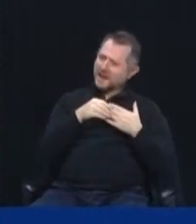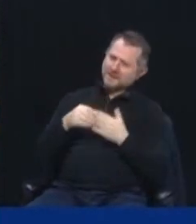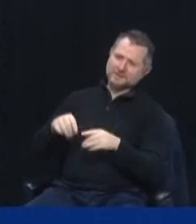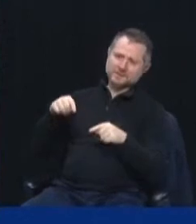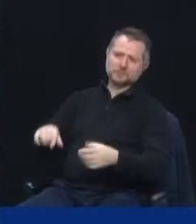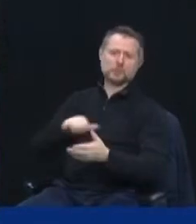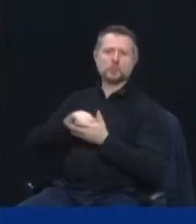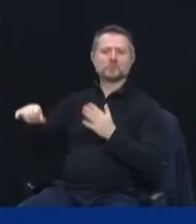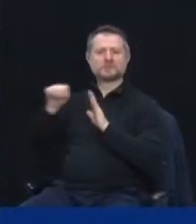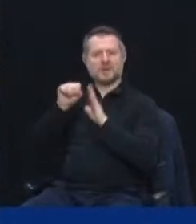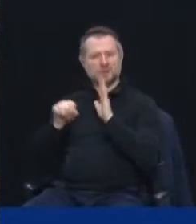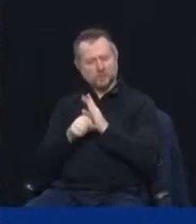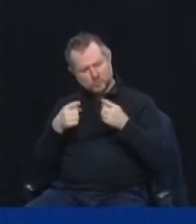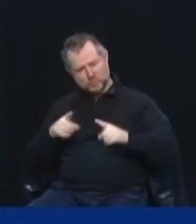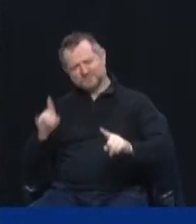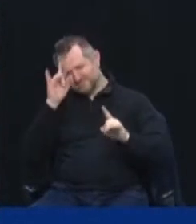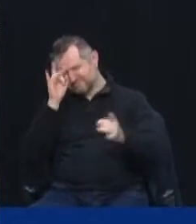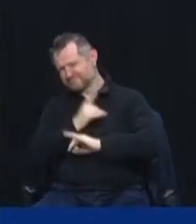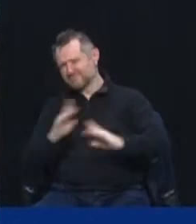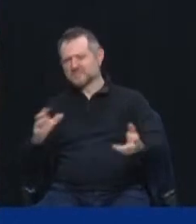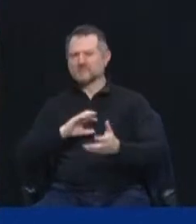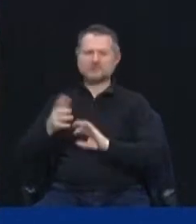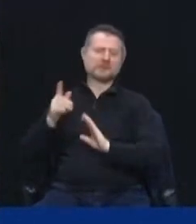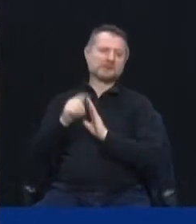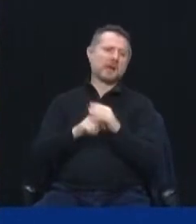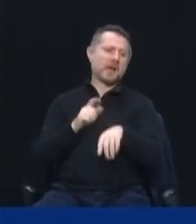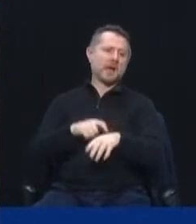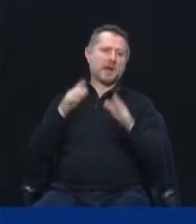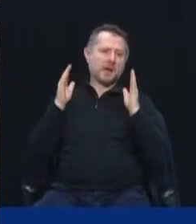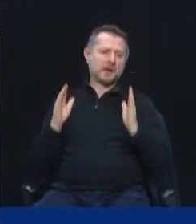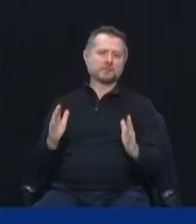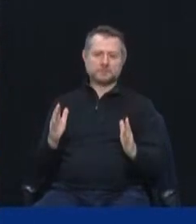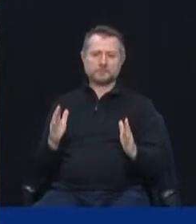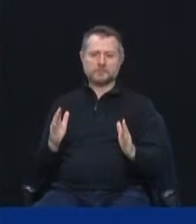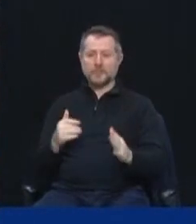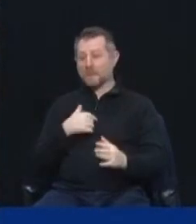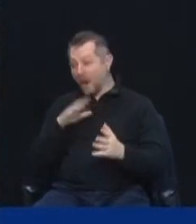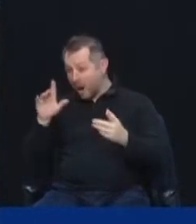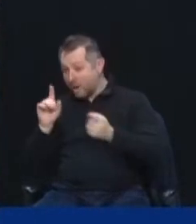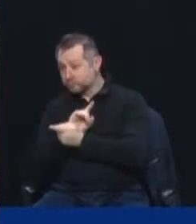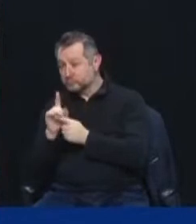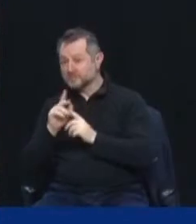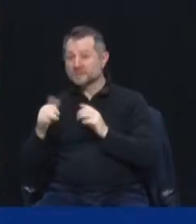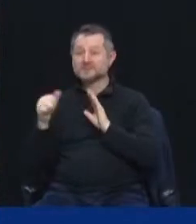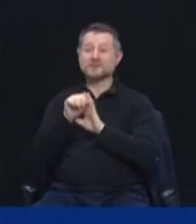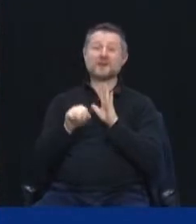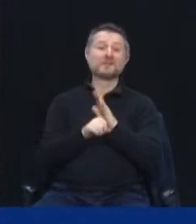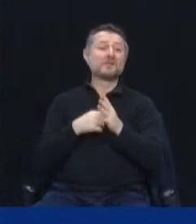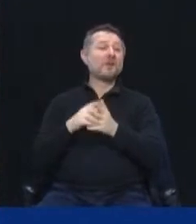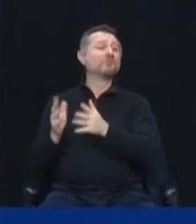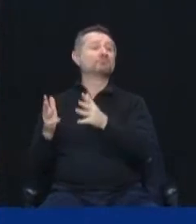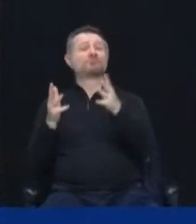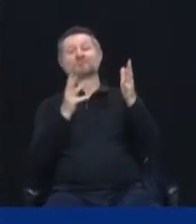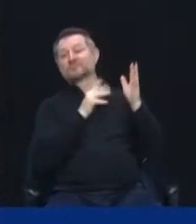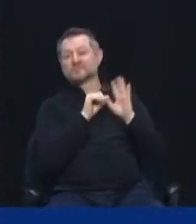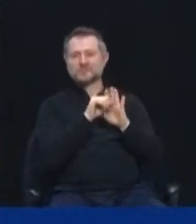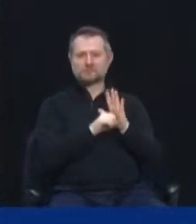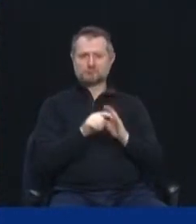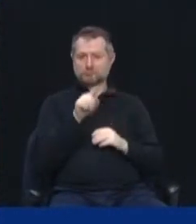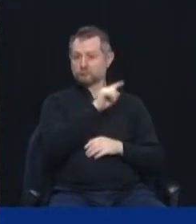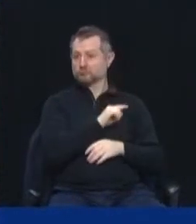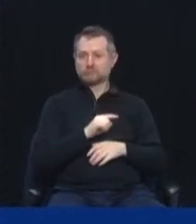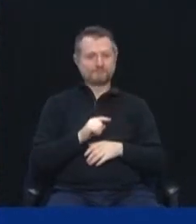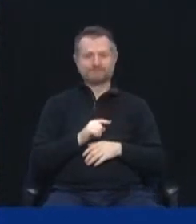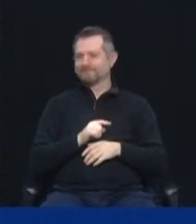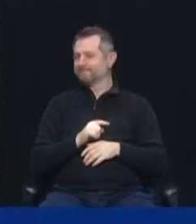of its darkest hours. When I speak to people in other states across this great nation, as far